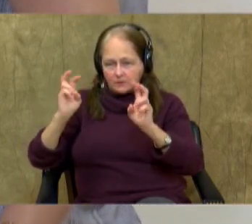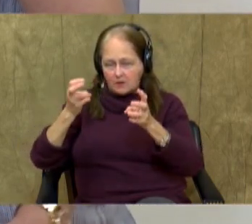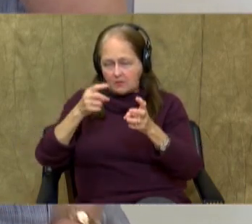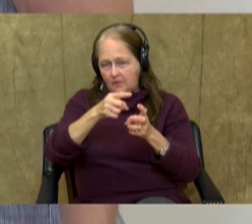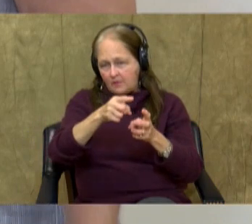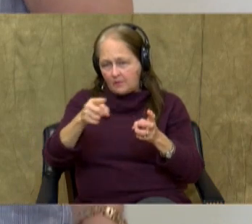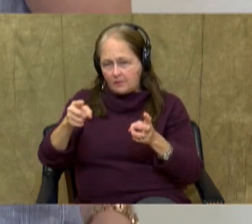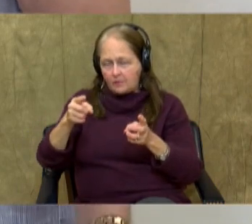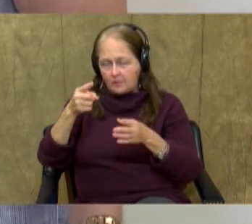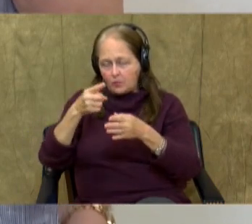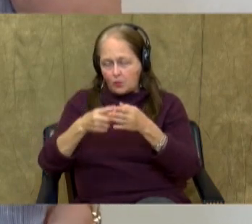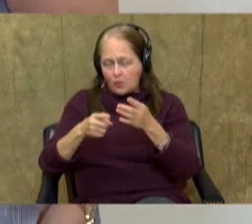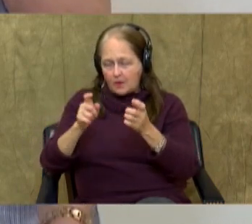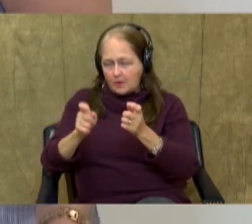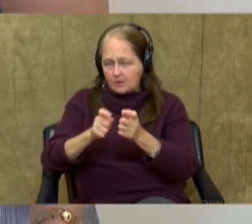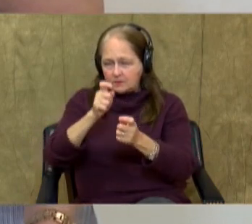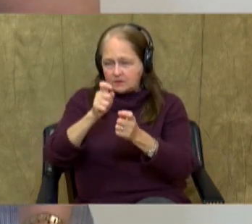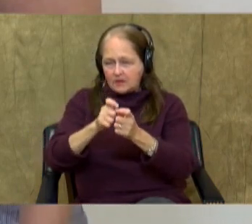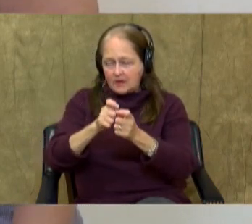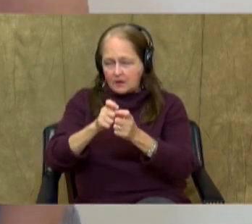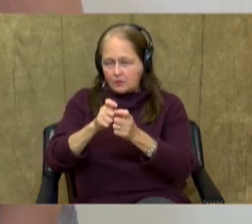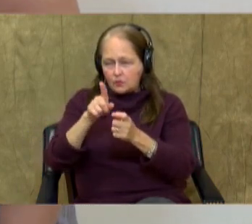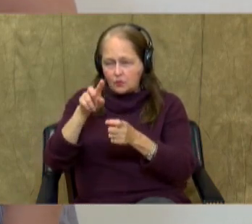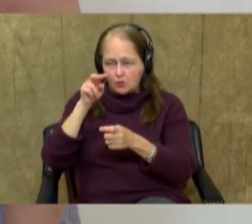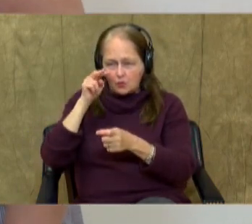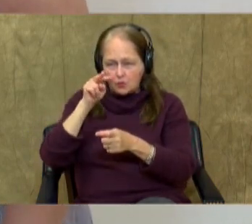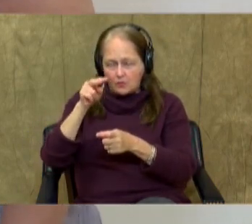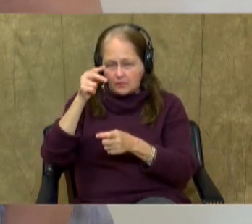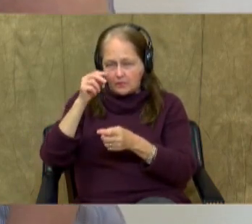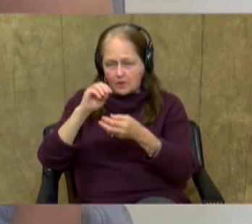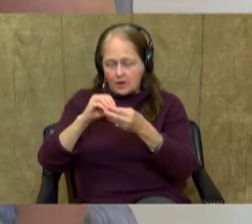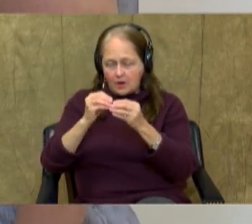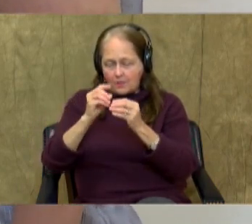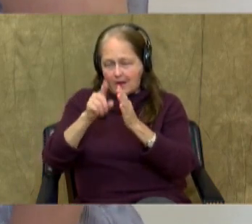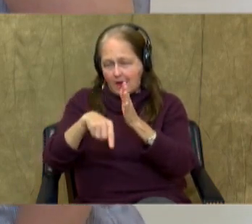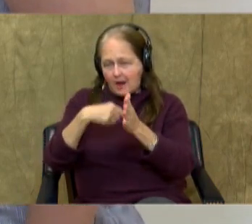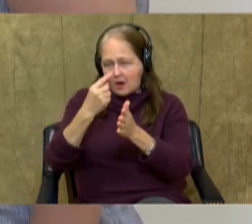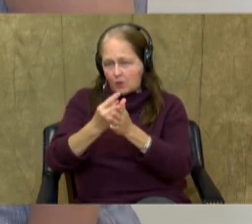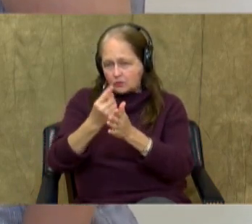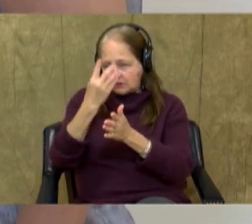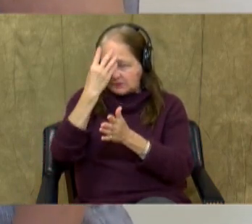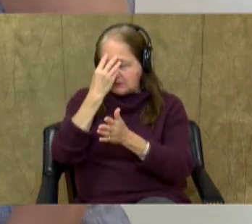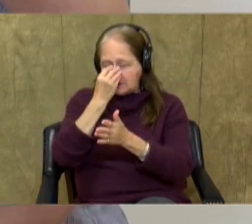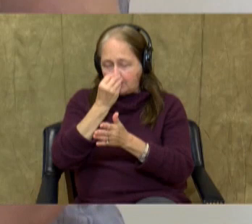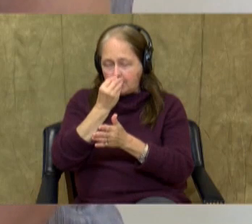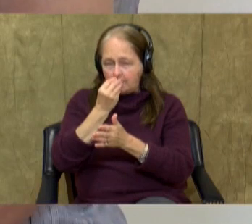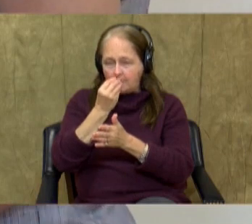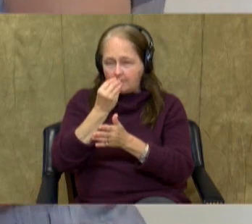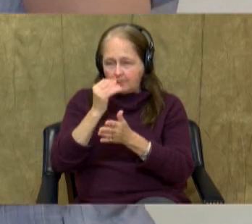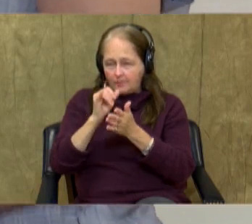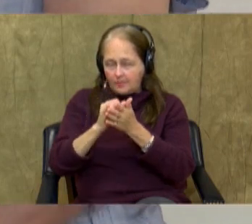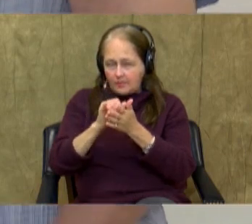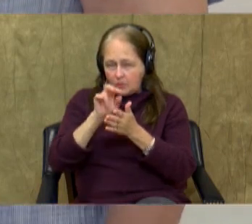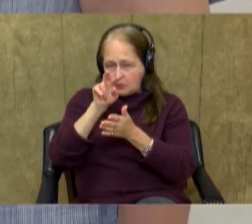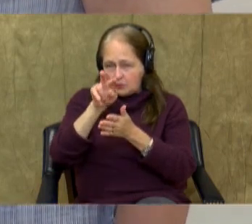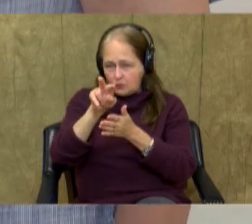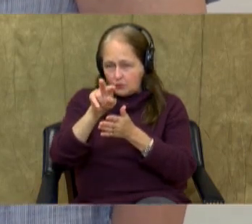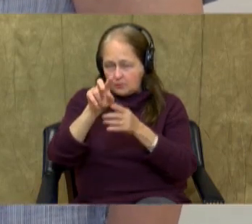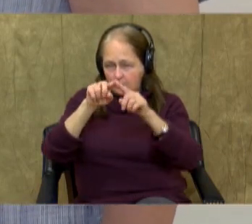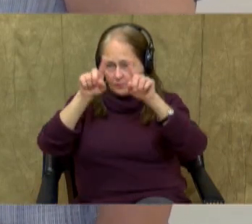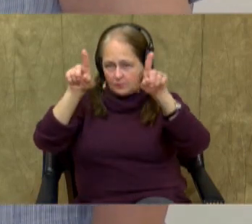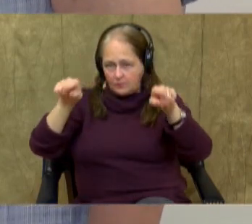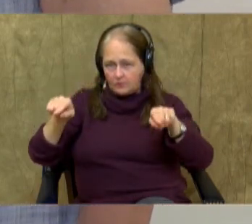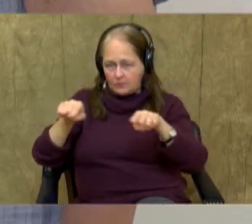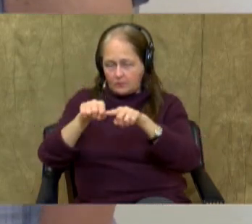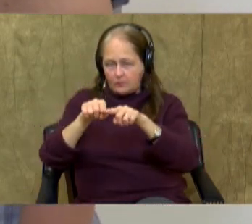say what exactly you're looking for. Number of hours spent sleeping. So by looking at